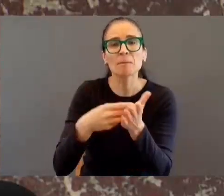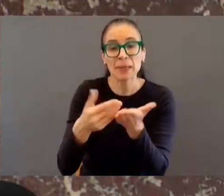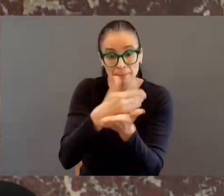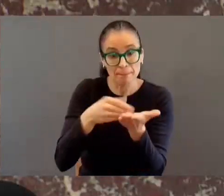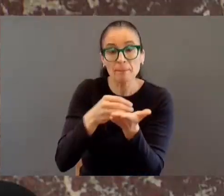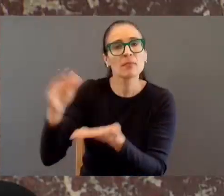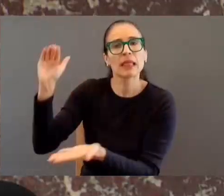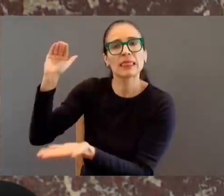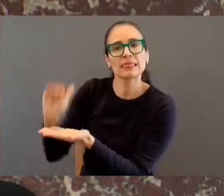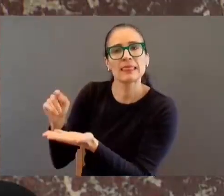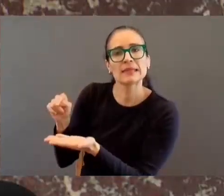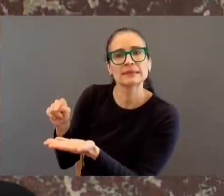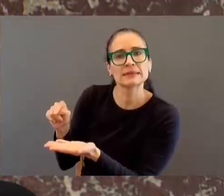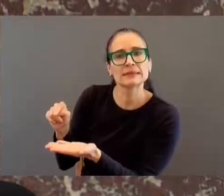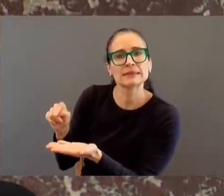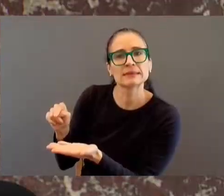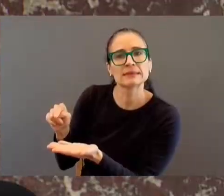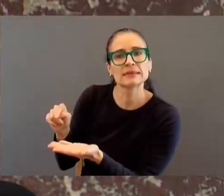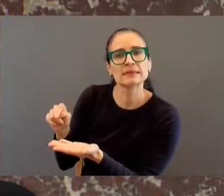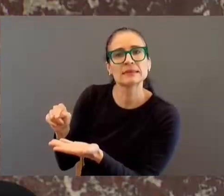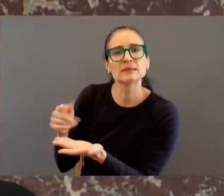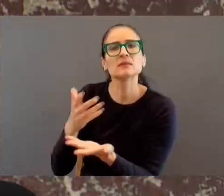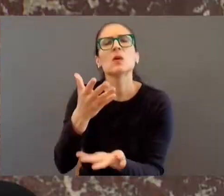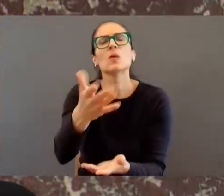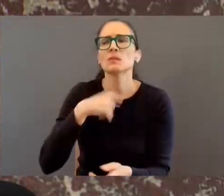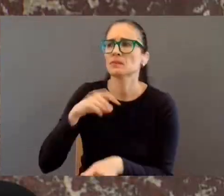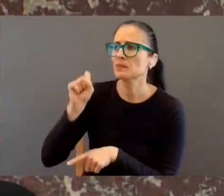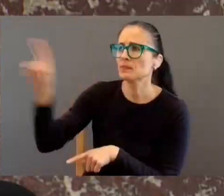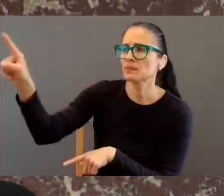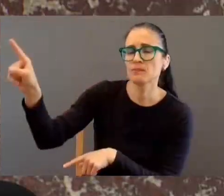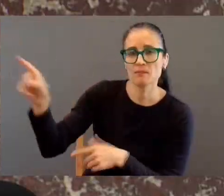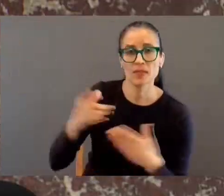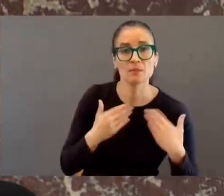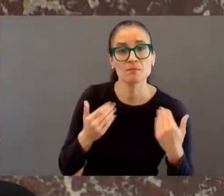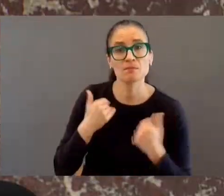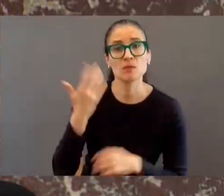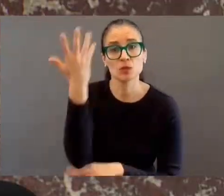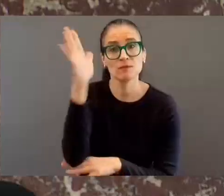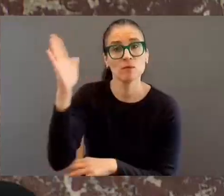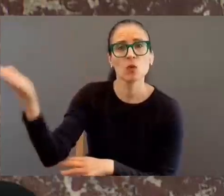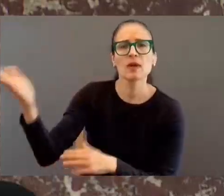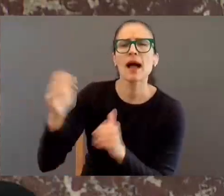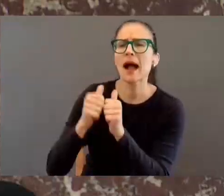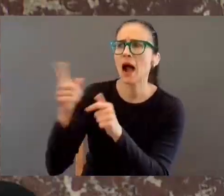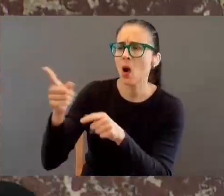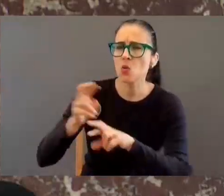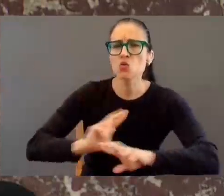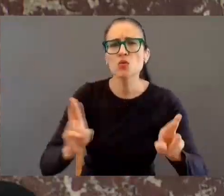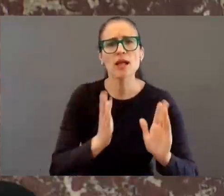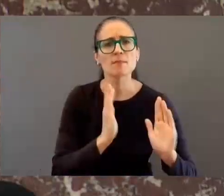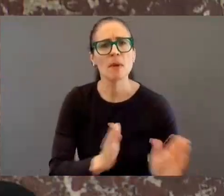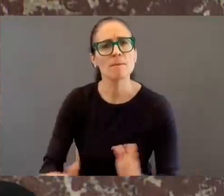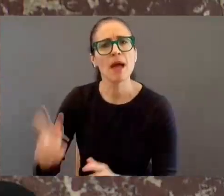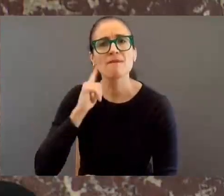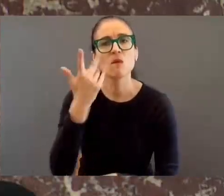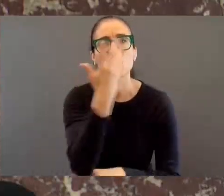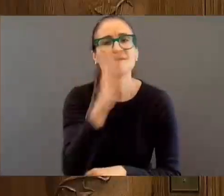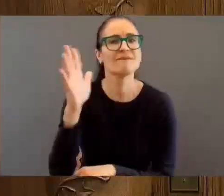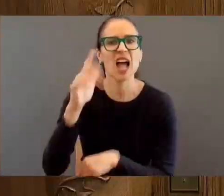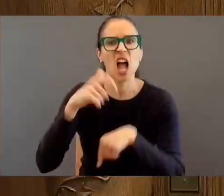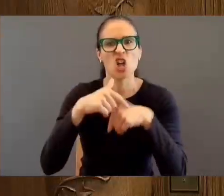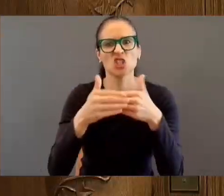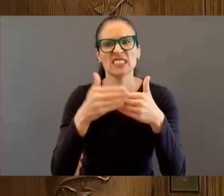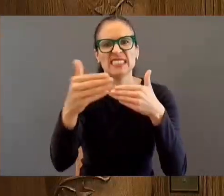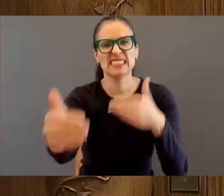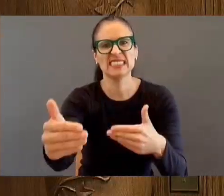it can on wildfires while a $10 billion deficit plus looms over every spending decision on wildfires?